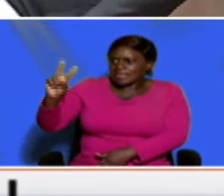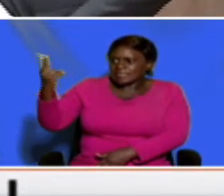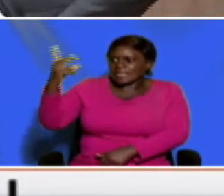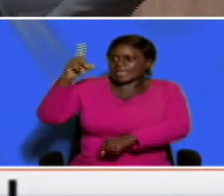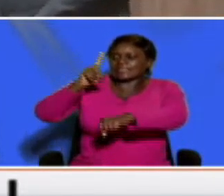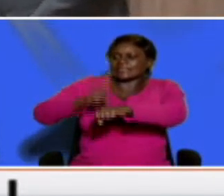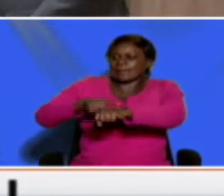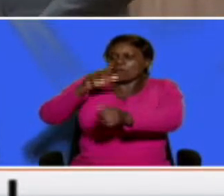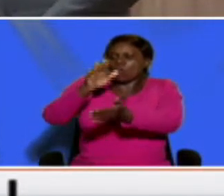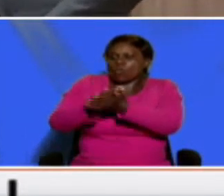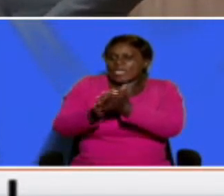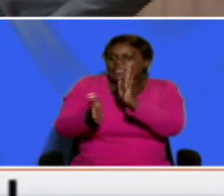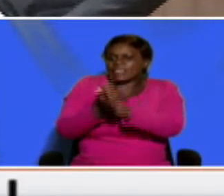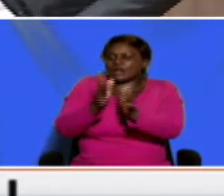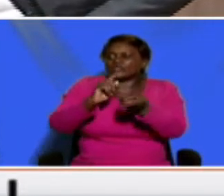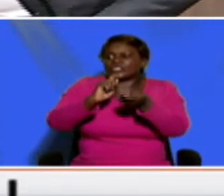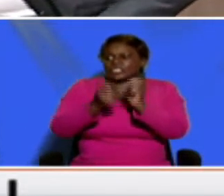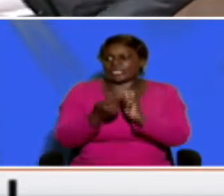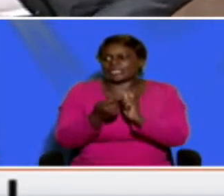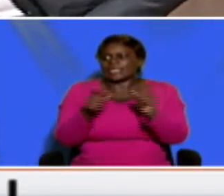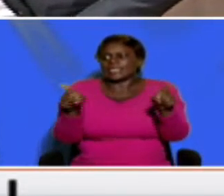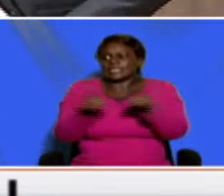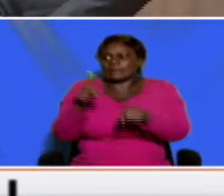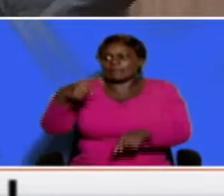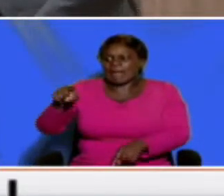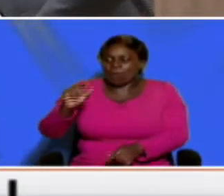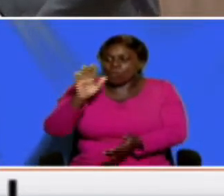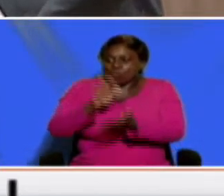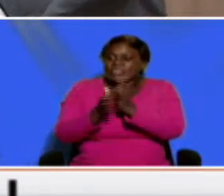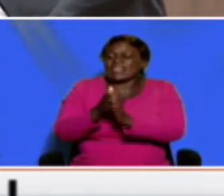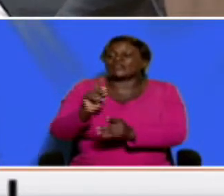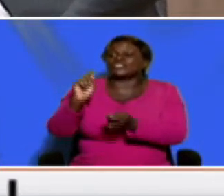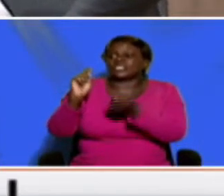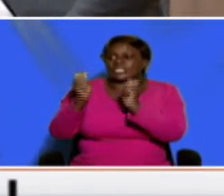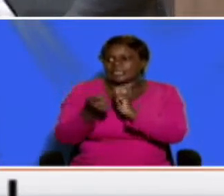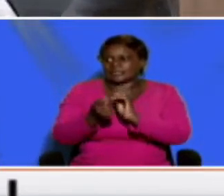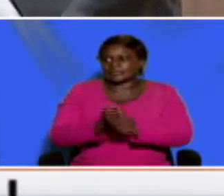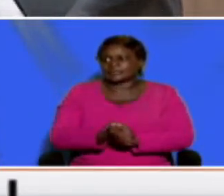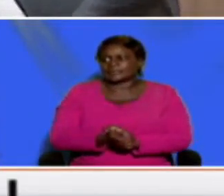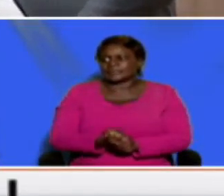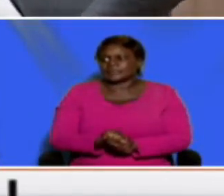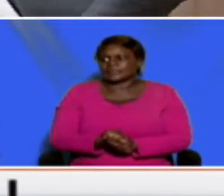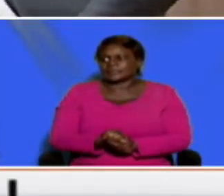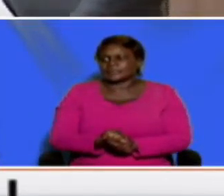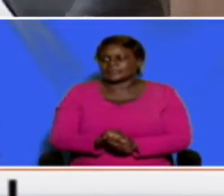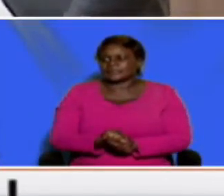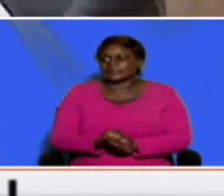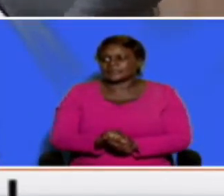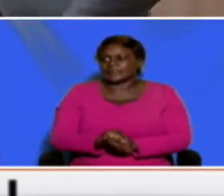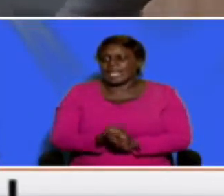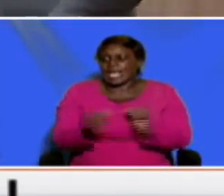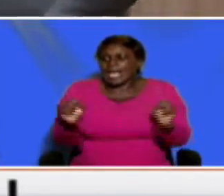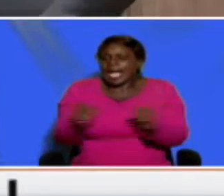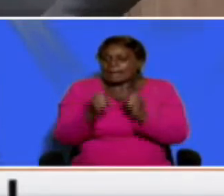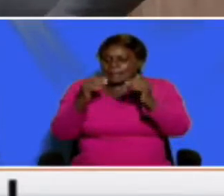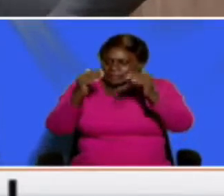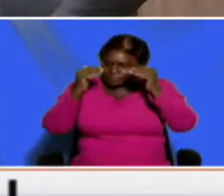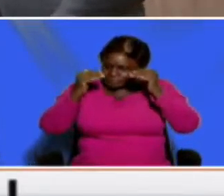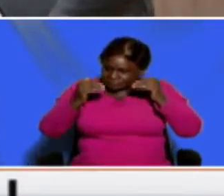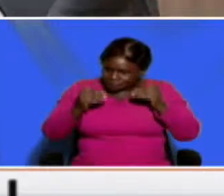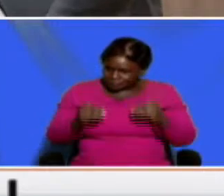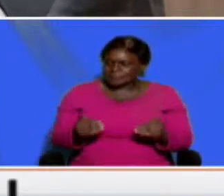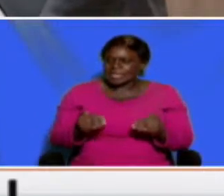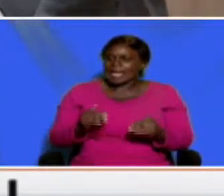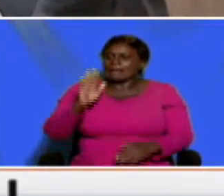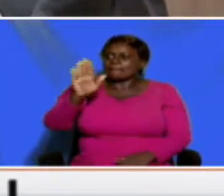time without the amendment. The bill can also be passed a second time without amendment. Let's move on now. If that doesn't happen, what happens next